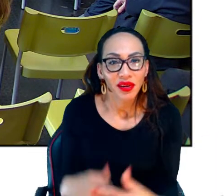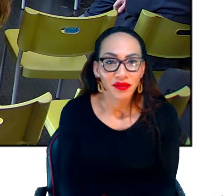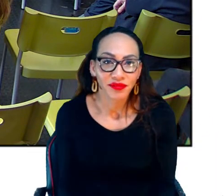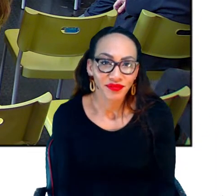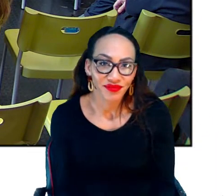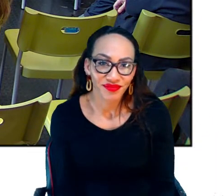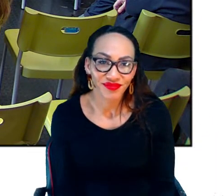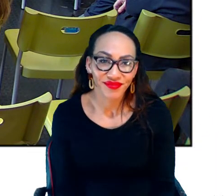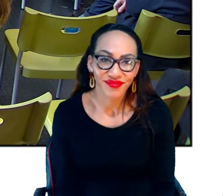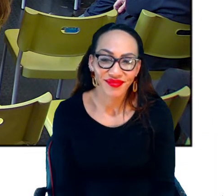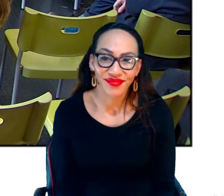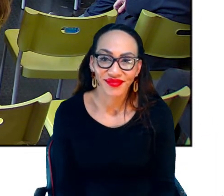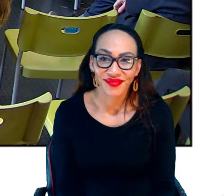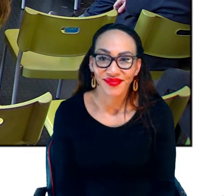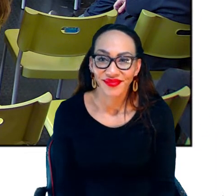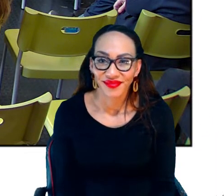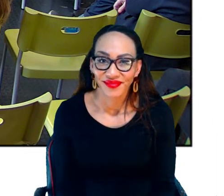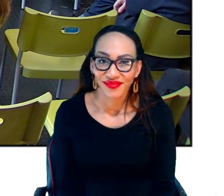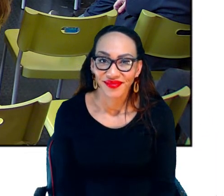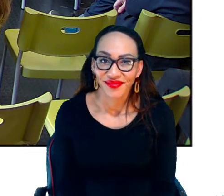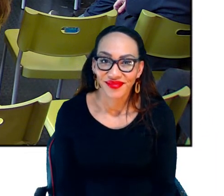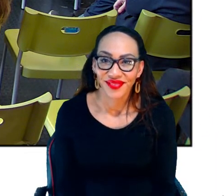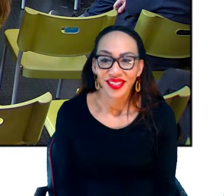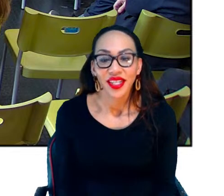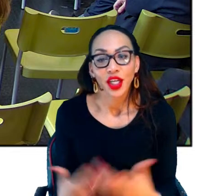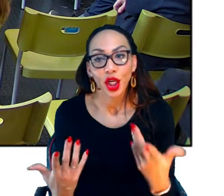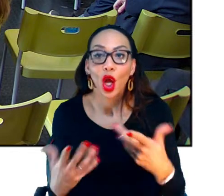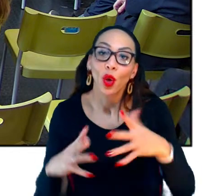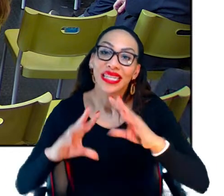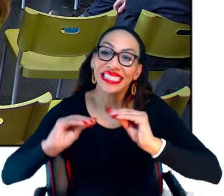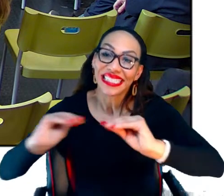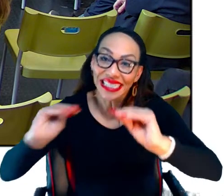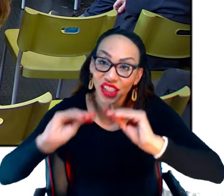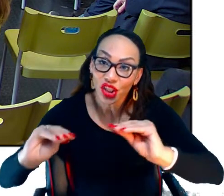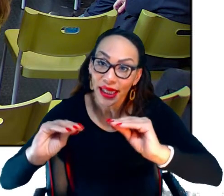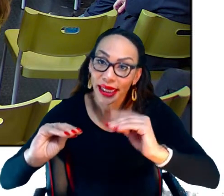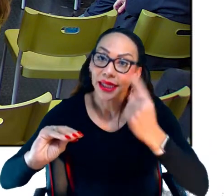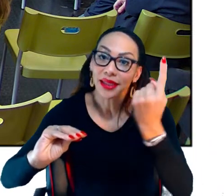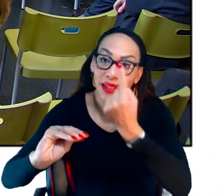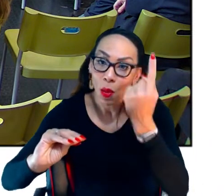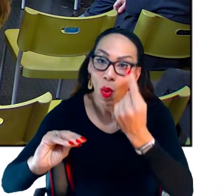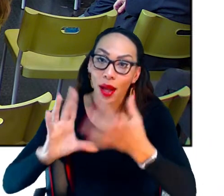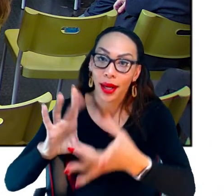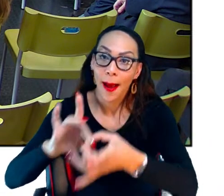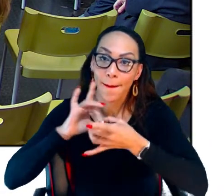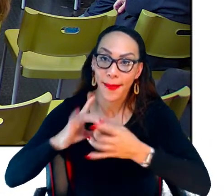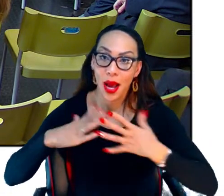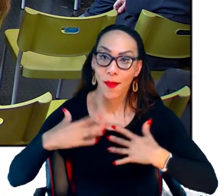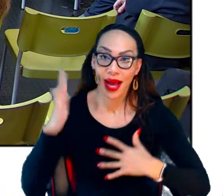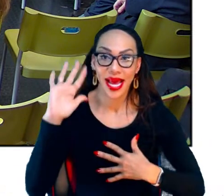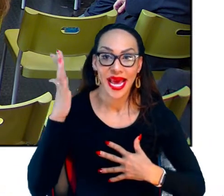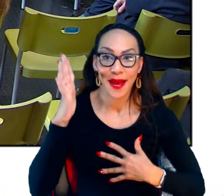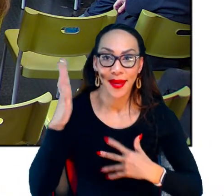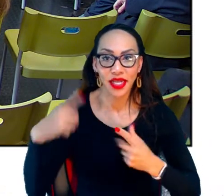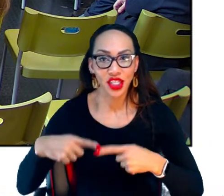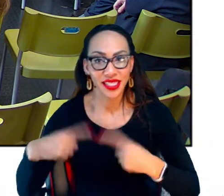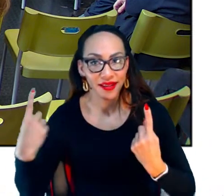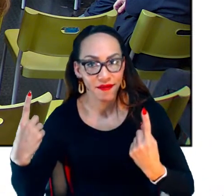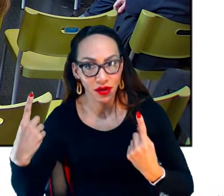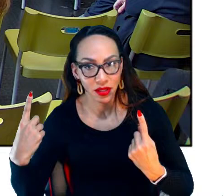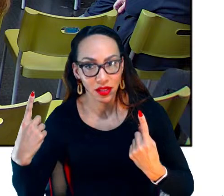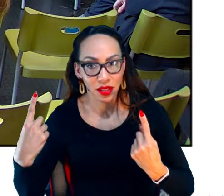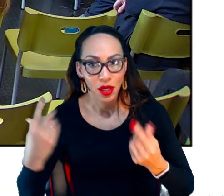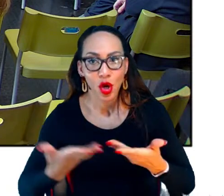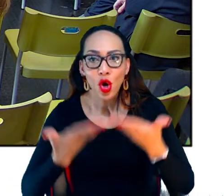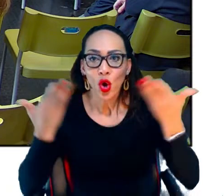there's another thing where it's just on the wall, and people are just going past, and they won't know necessarily what it's